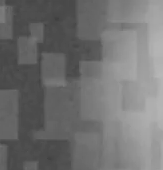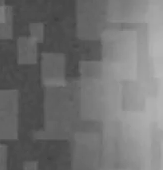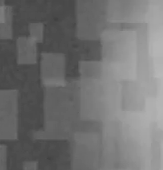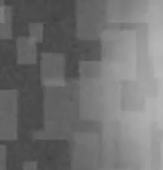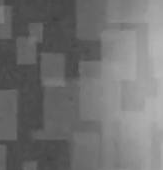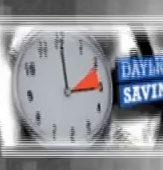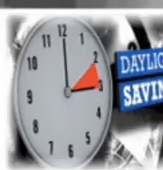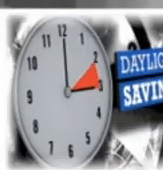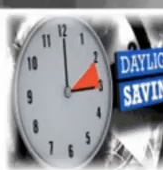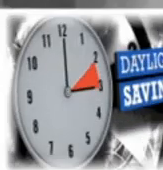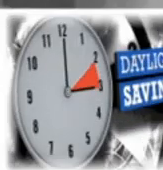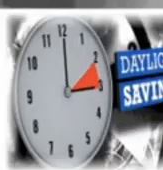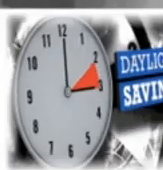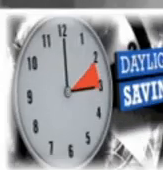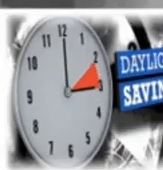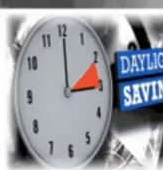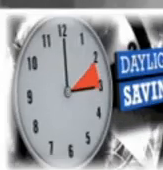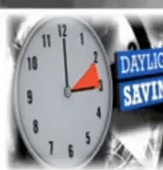yes.